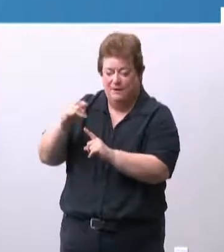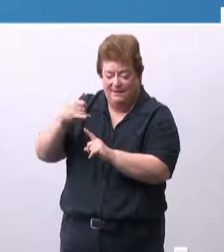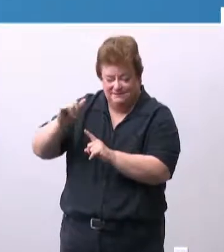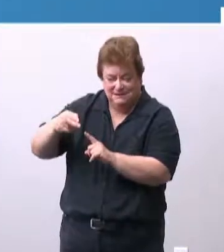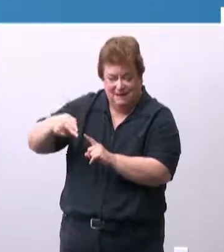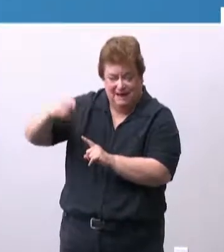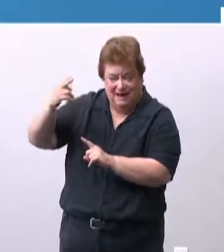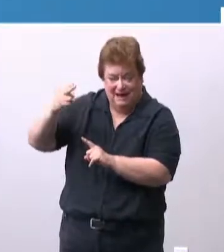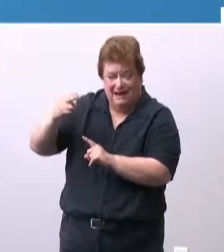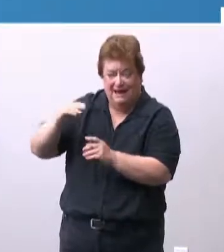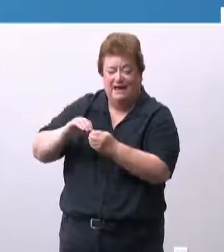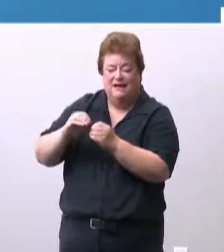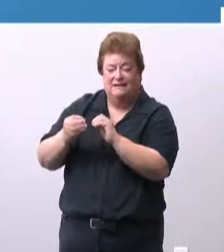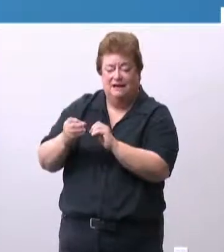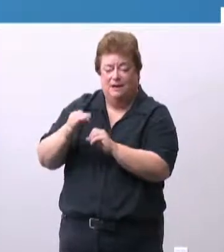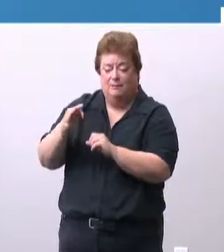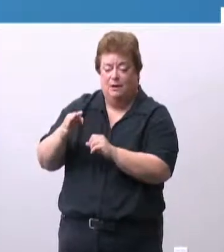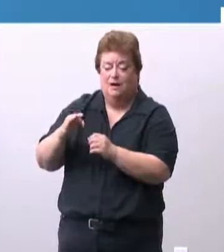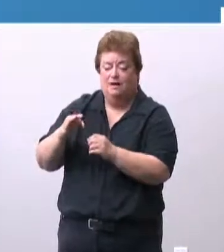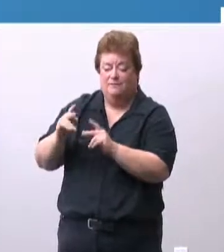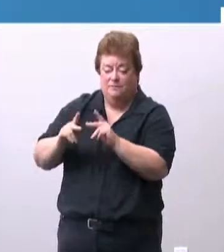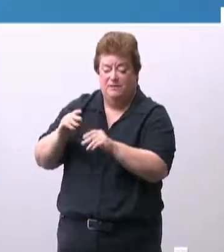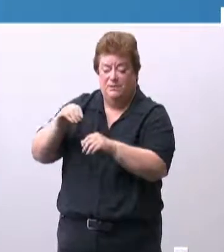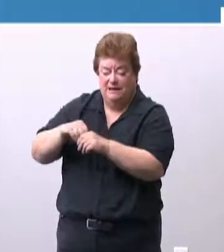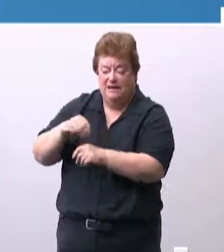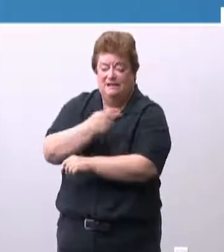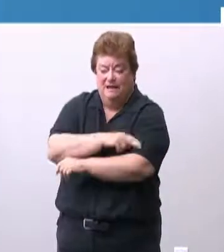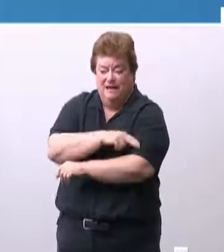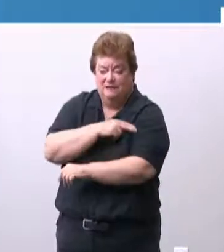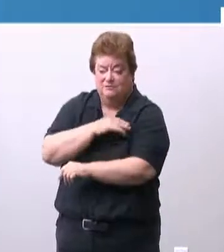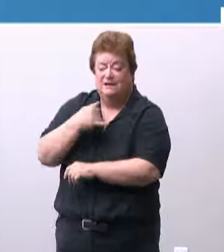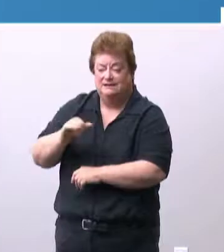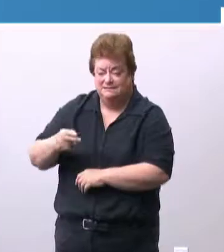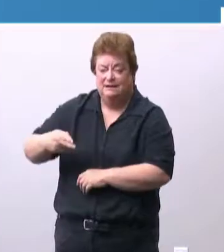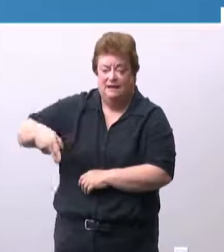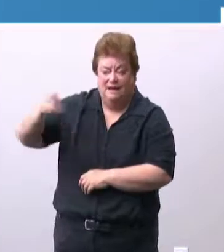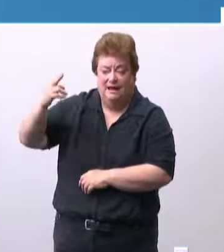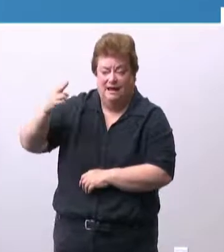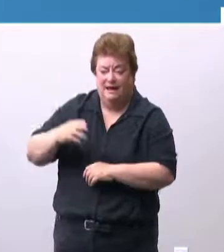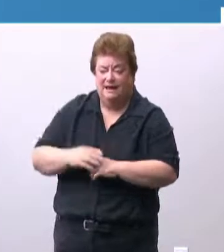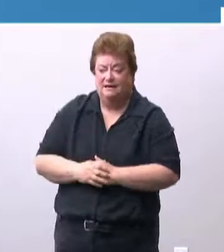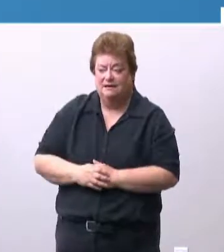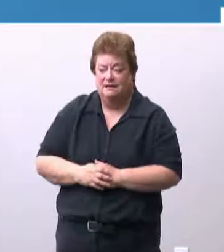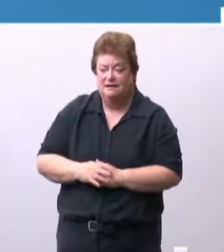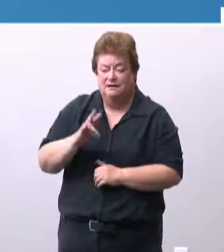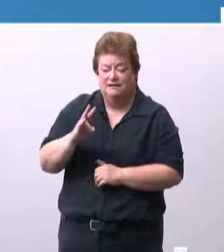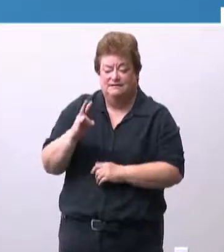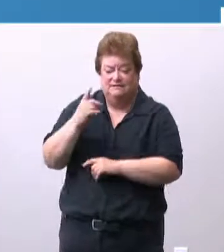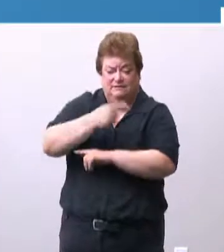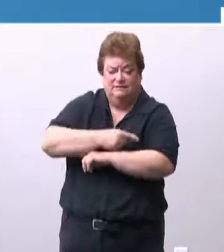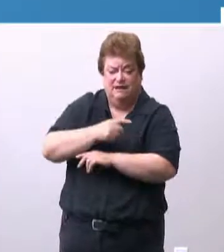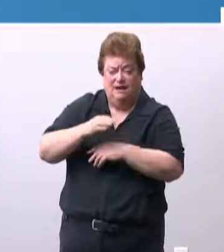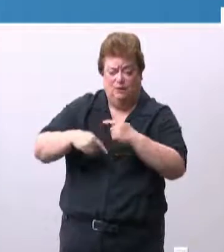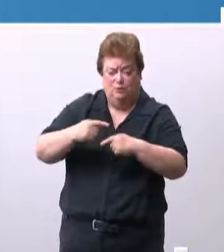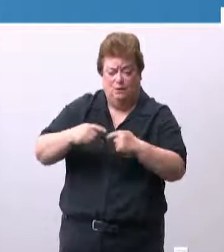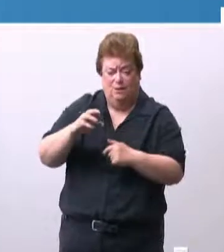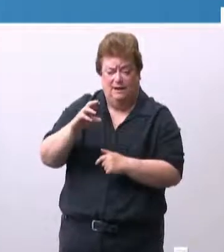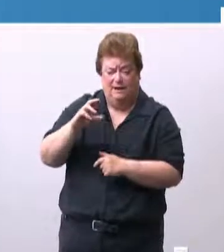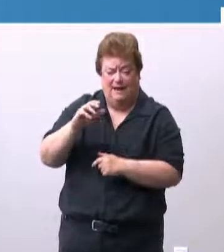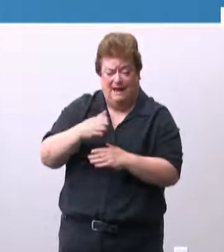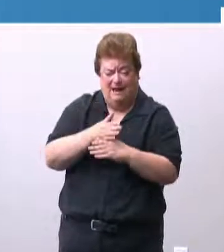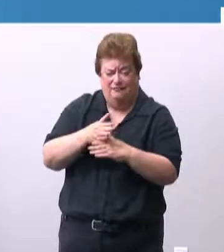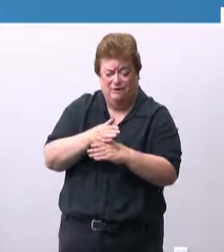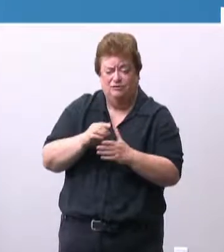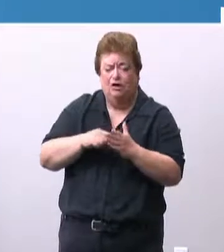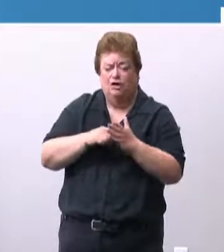and the number of COVID-19 hospitalizations remains high as well. The 7-day rolling average of new cases shows